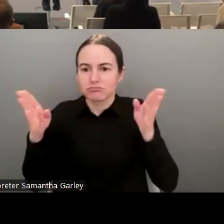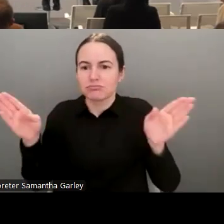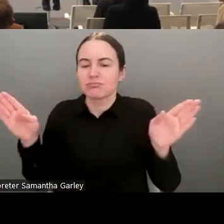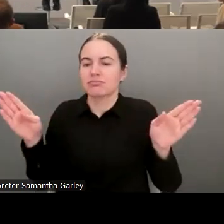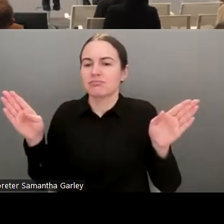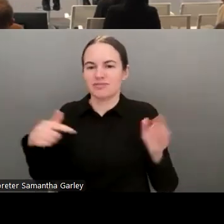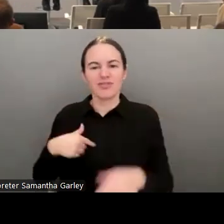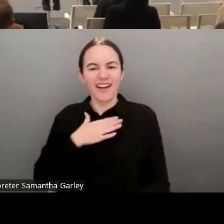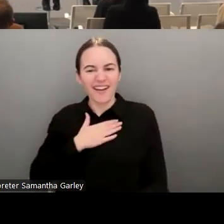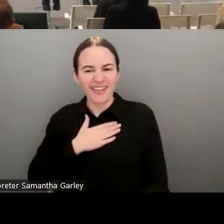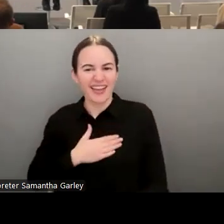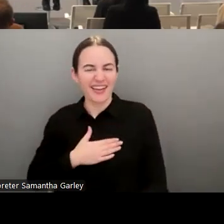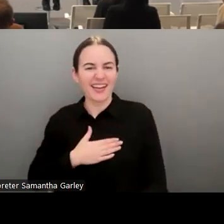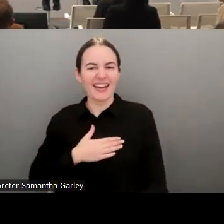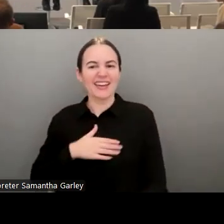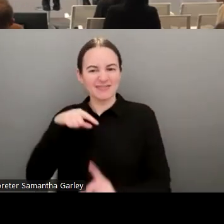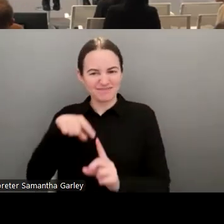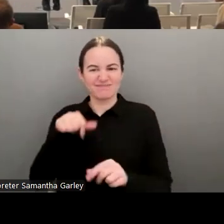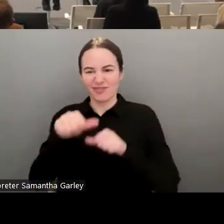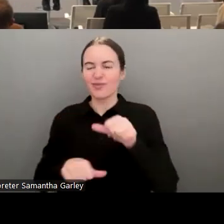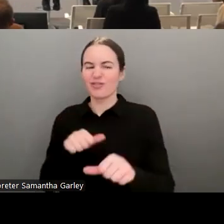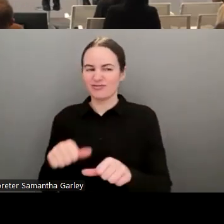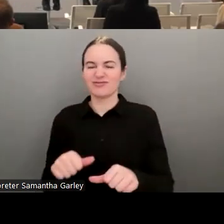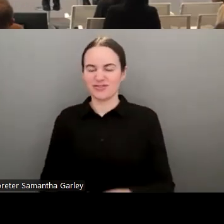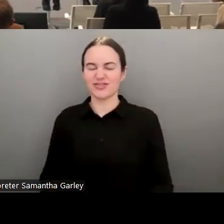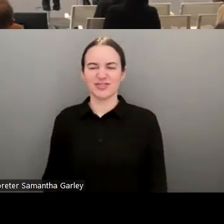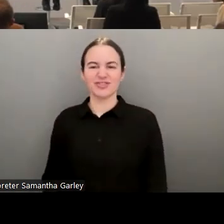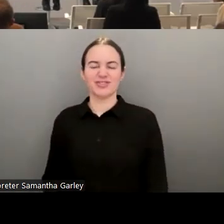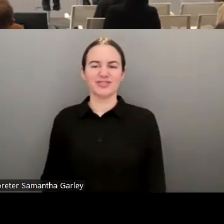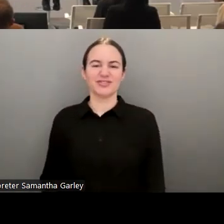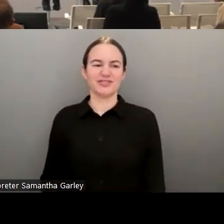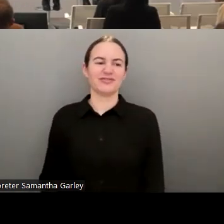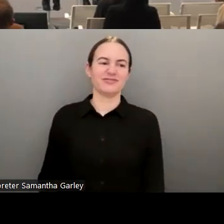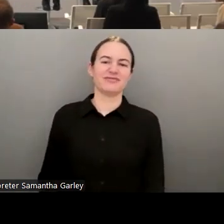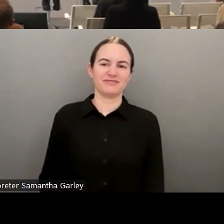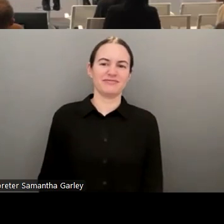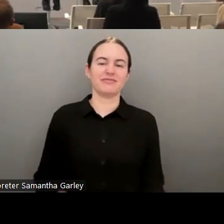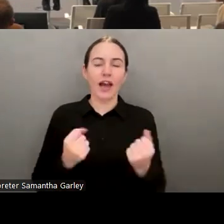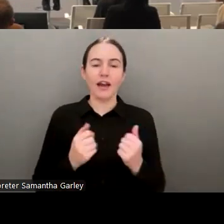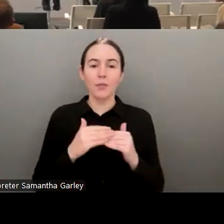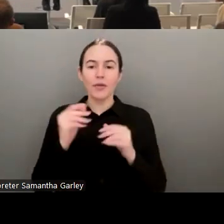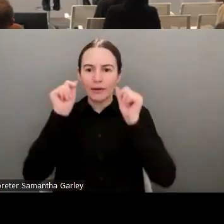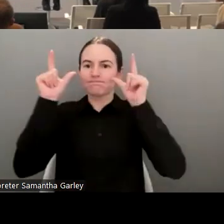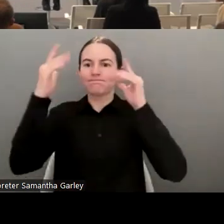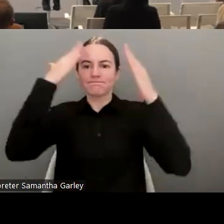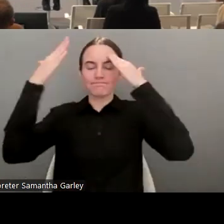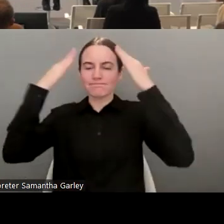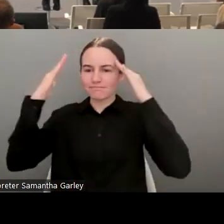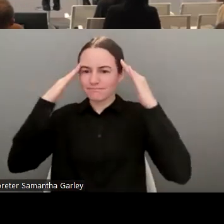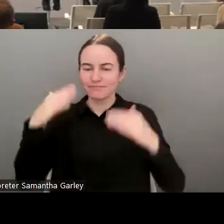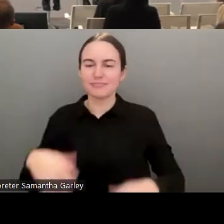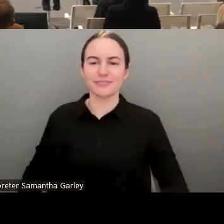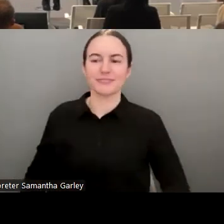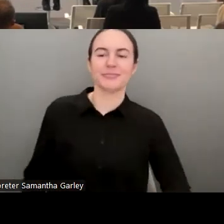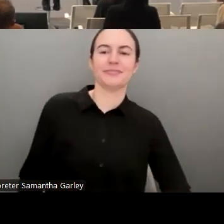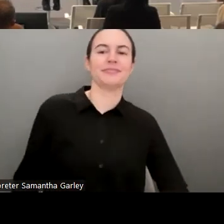like to continue this practice, because it definitely bring awareness, and it's kind of, it's actually